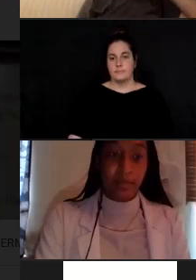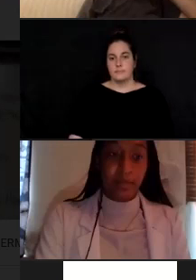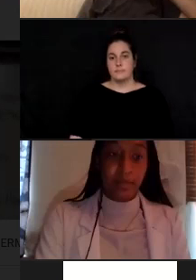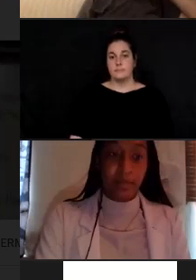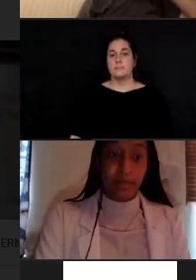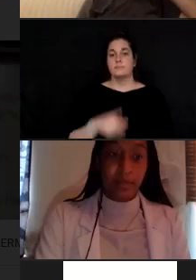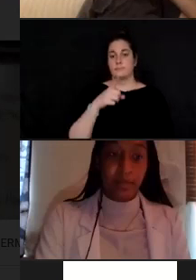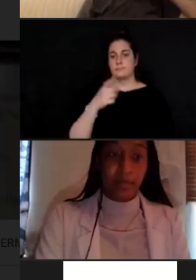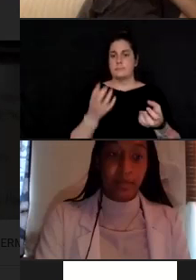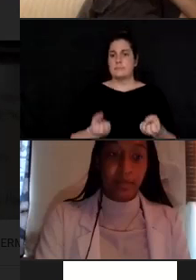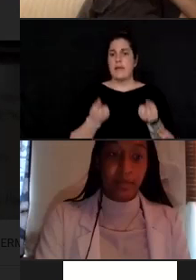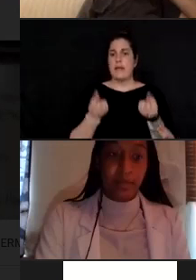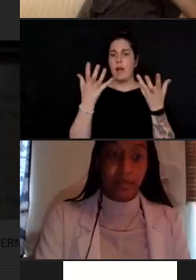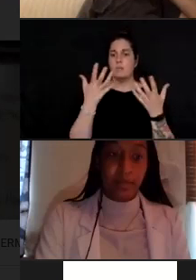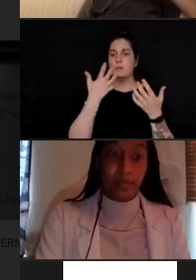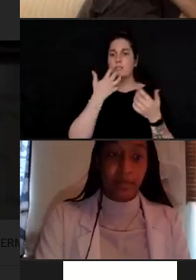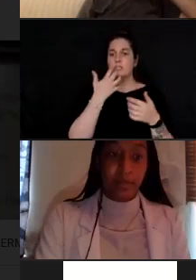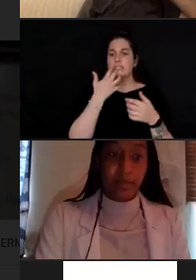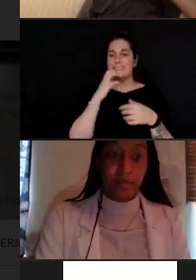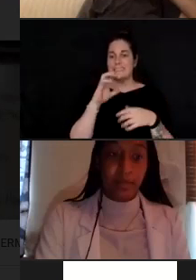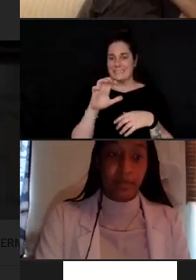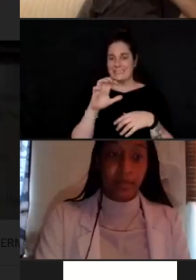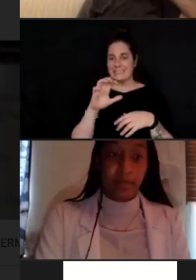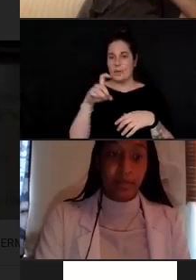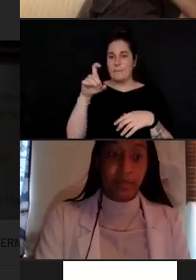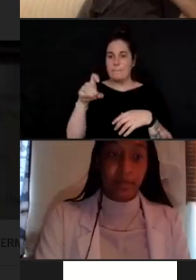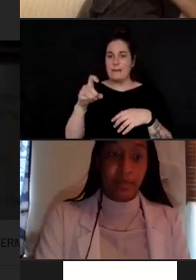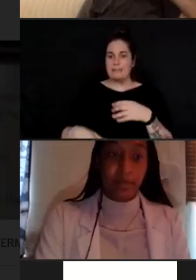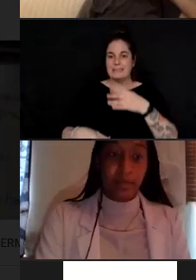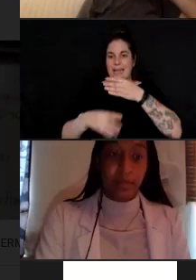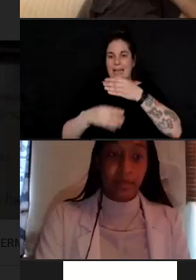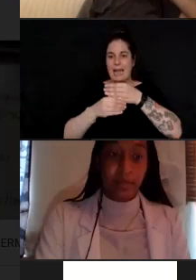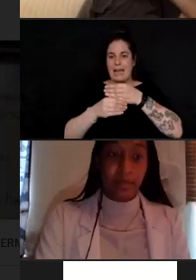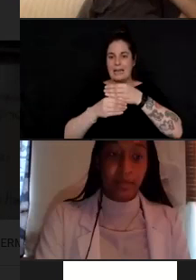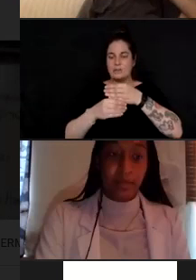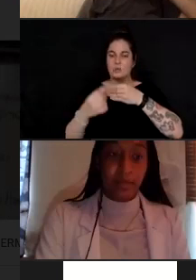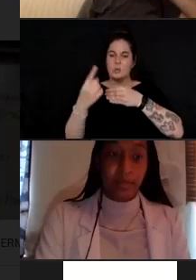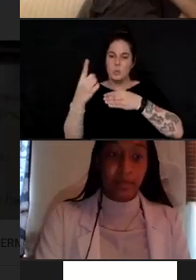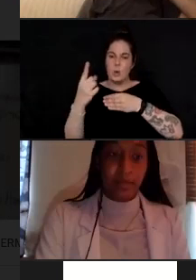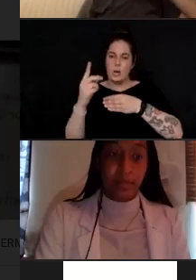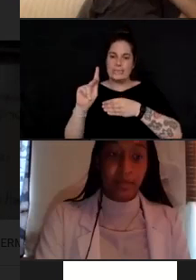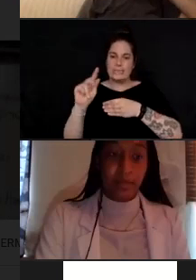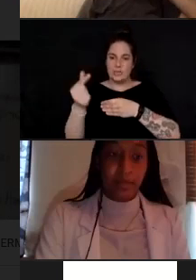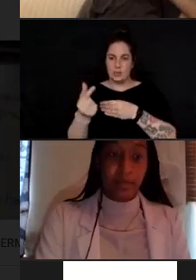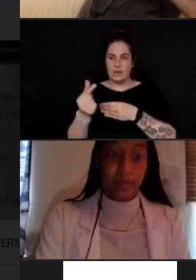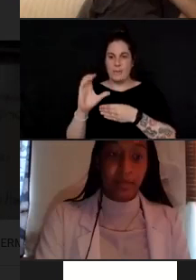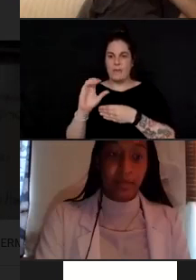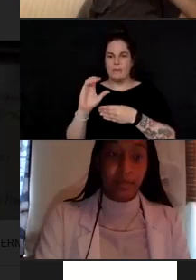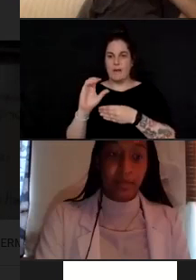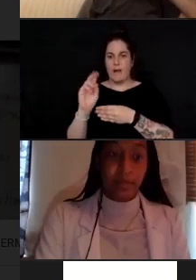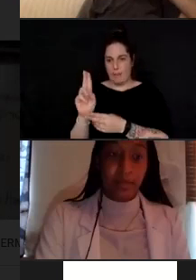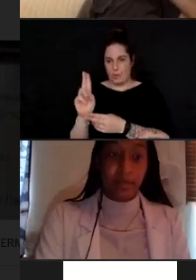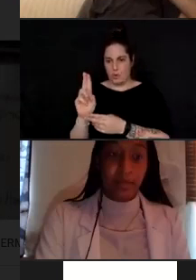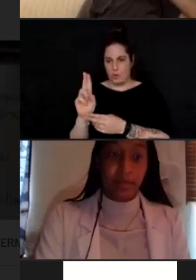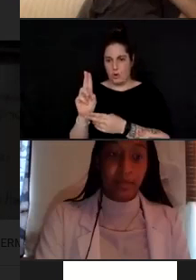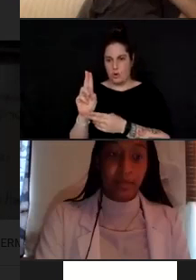how much heat must be added to 1 kilogram of copper to raise its